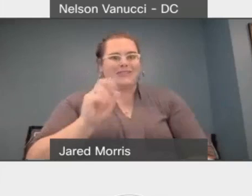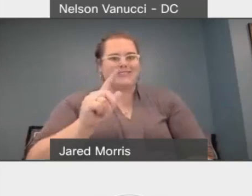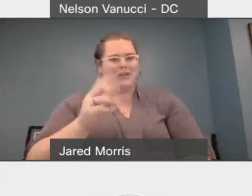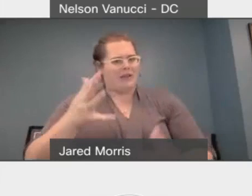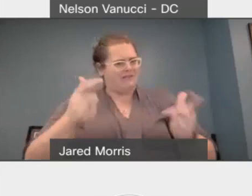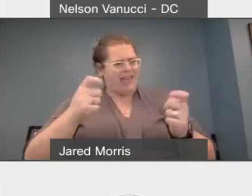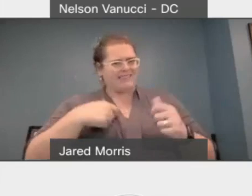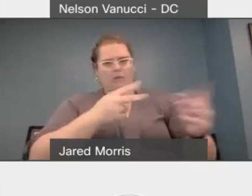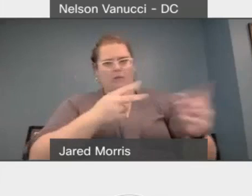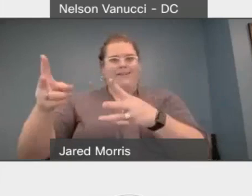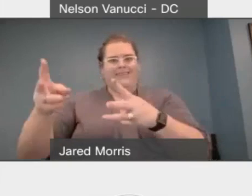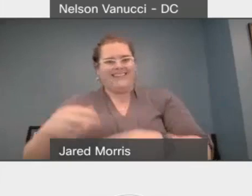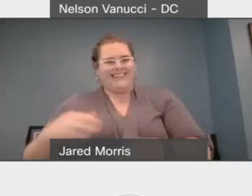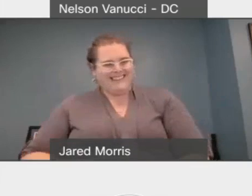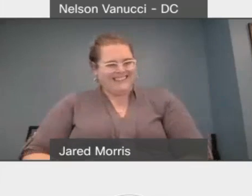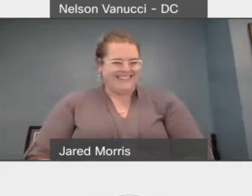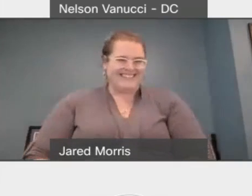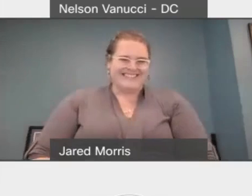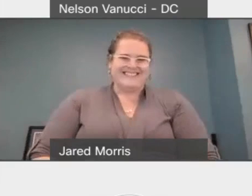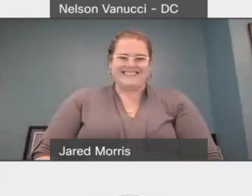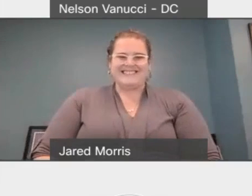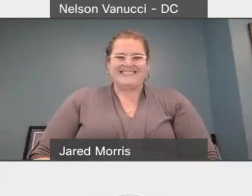I am. Thank you.